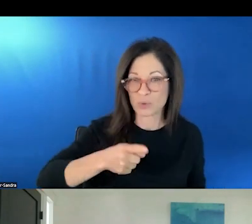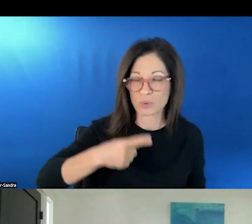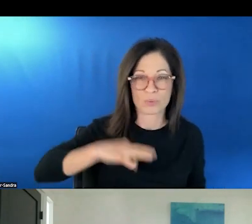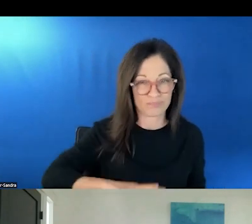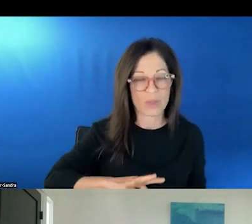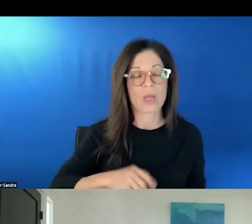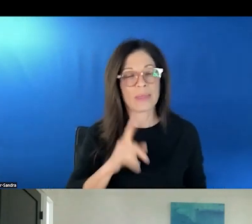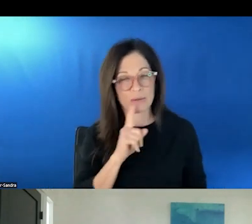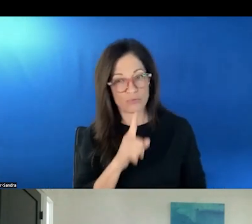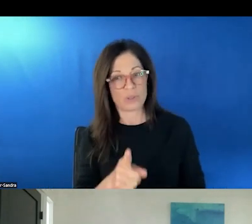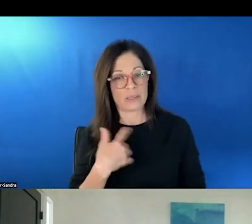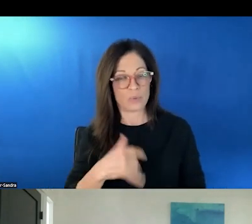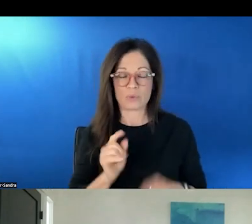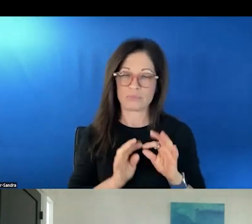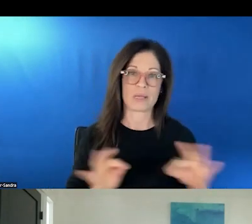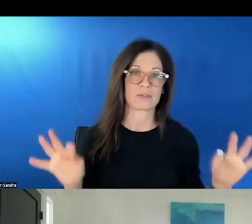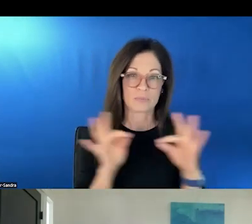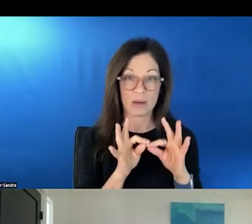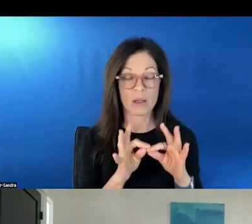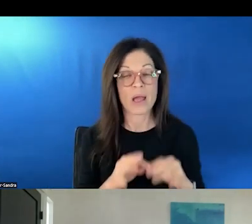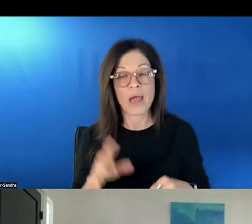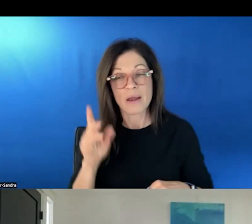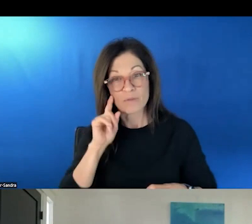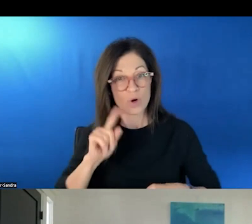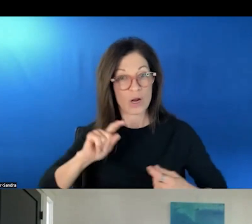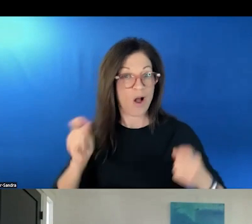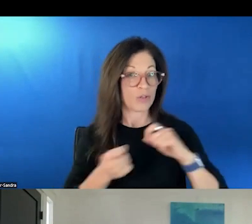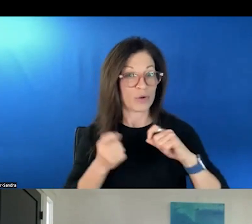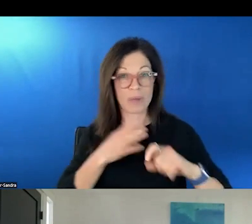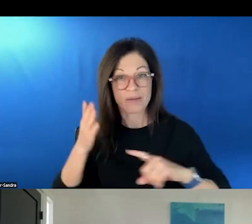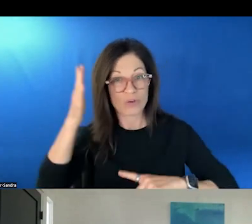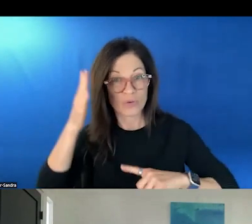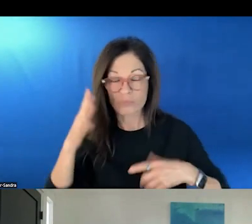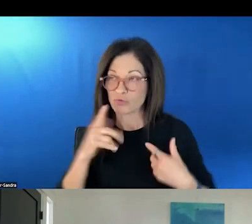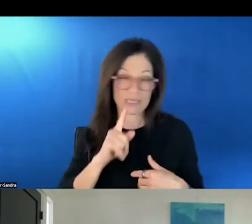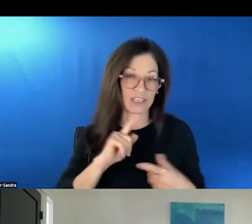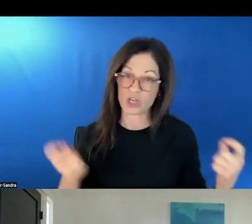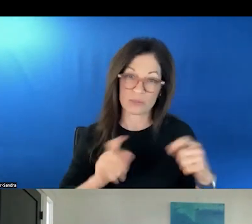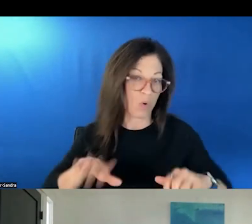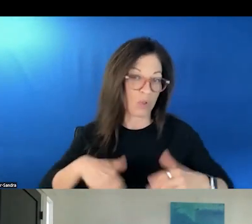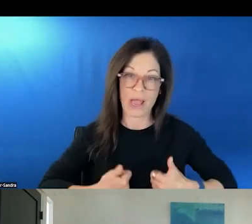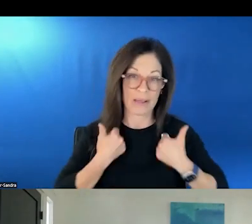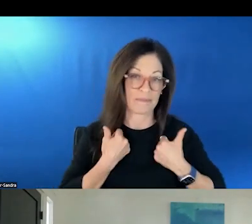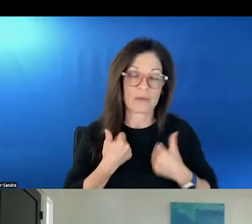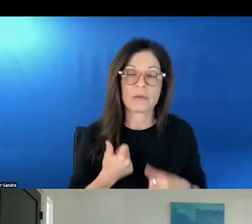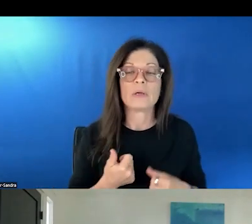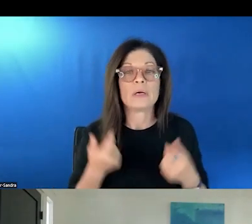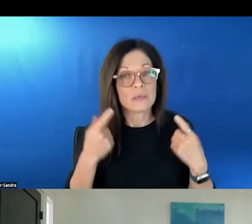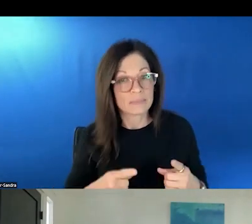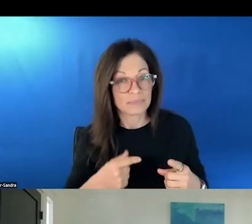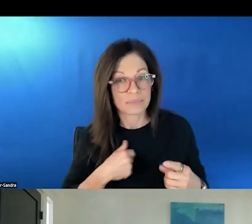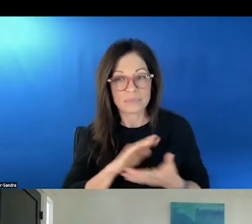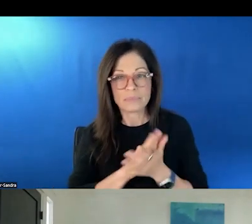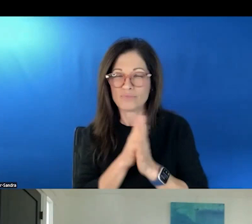was extremely instrumental. And in terms of altering my trajectory, it changed my whole life. I ended up getting